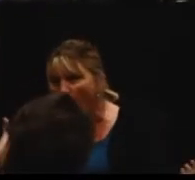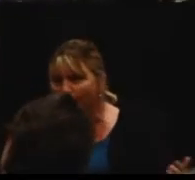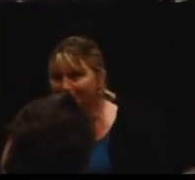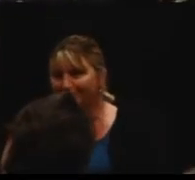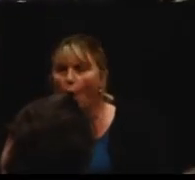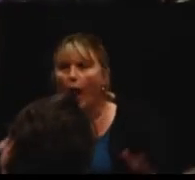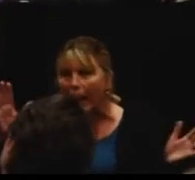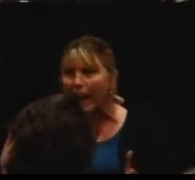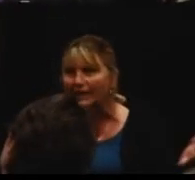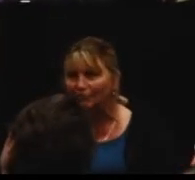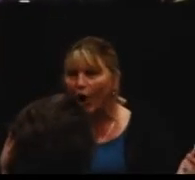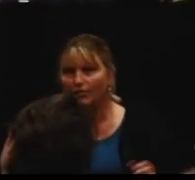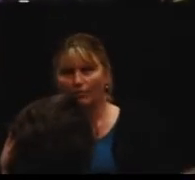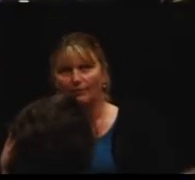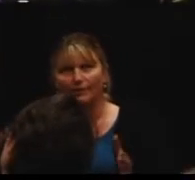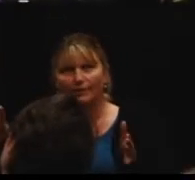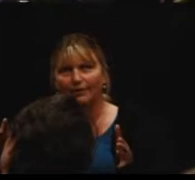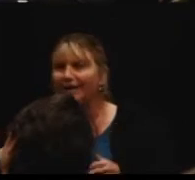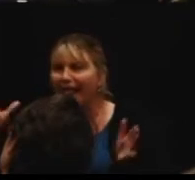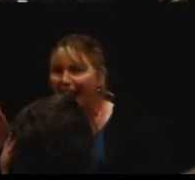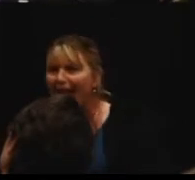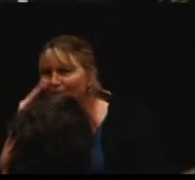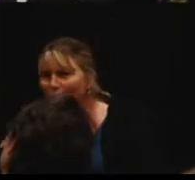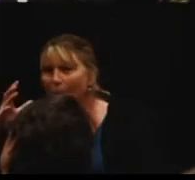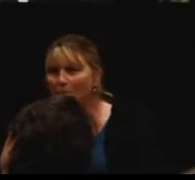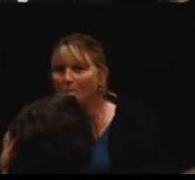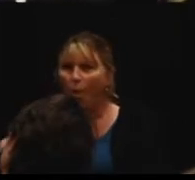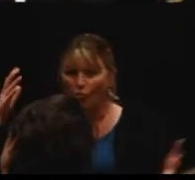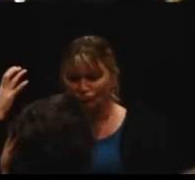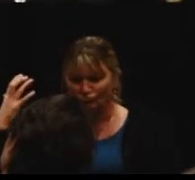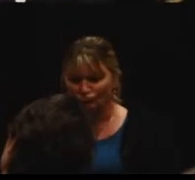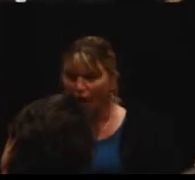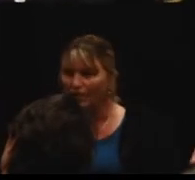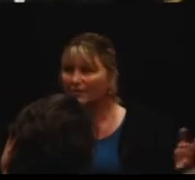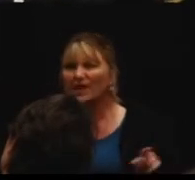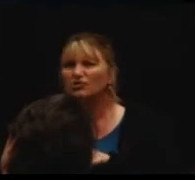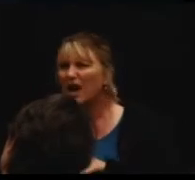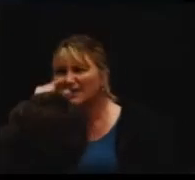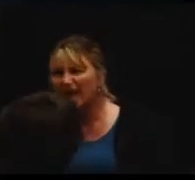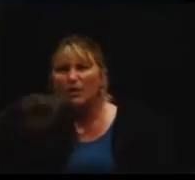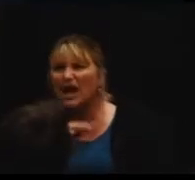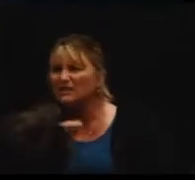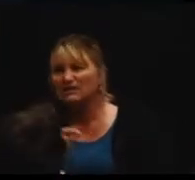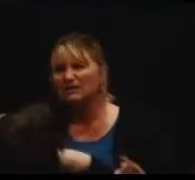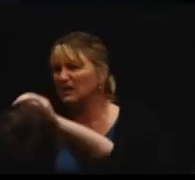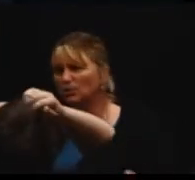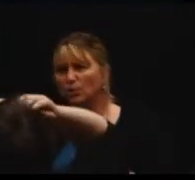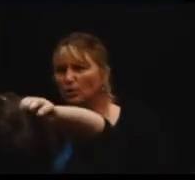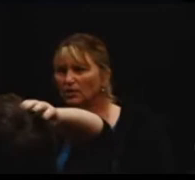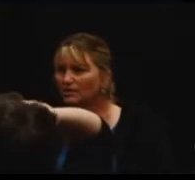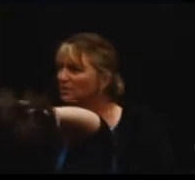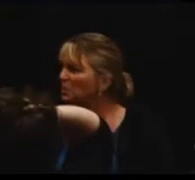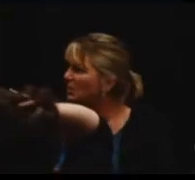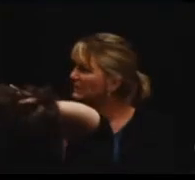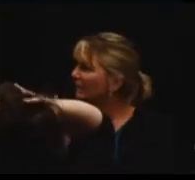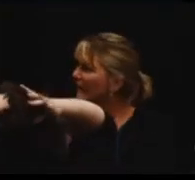less rock, less talk, more rock. But try doing it in a Kiwi accent, it doesn't work. It's still more rock. So what does that mean?